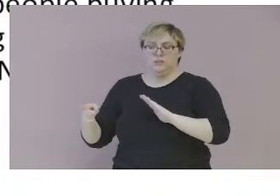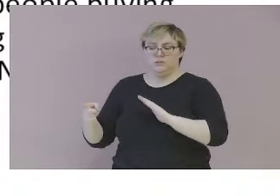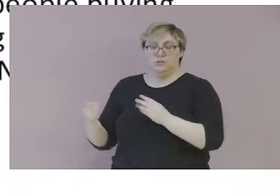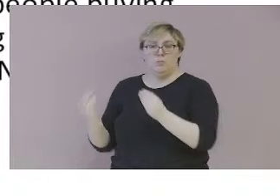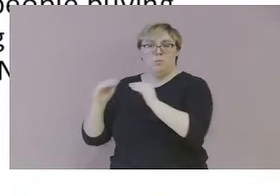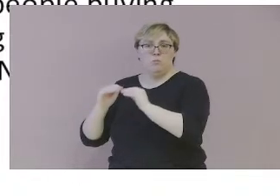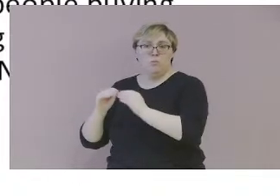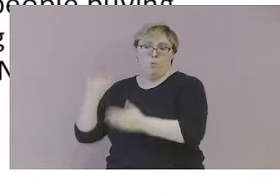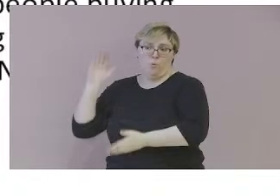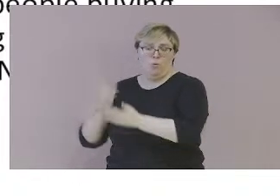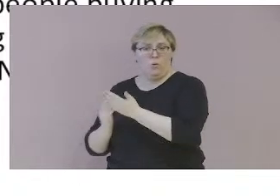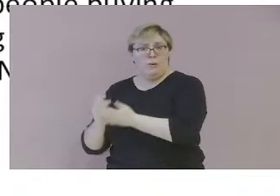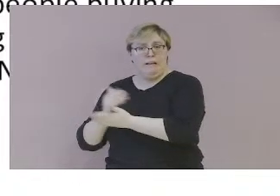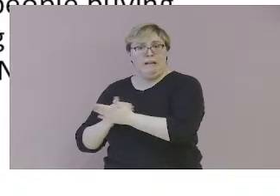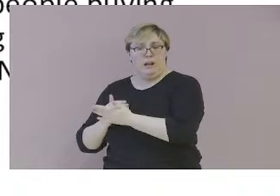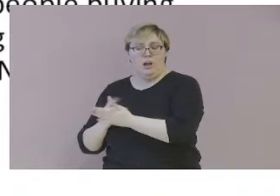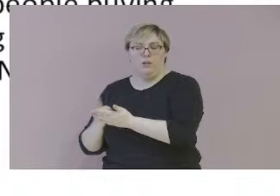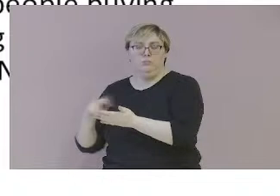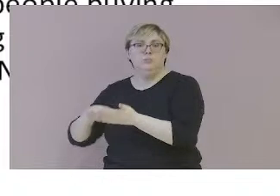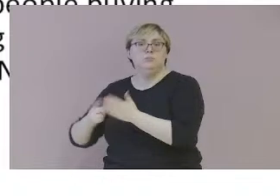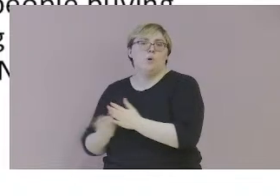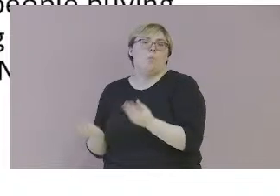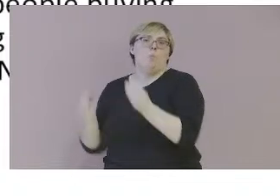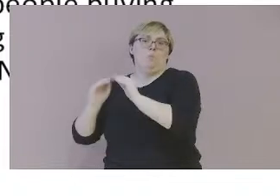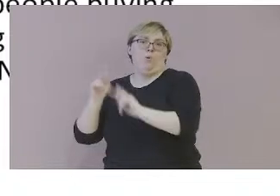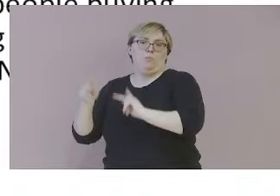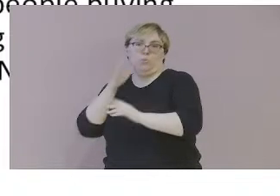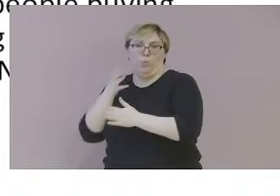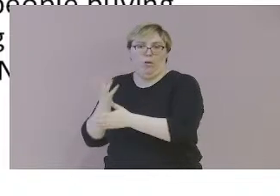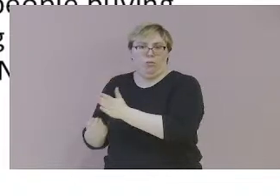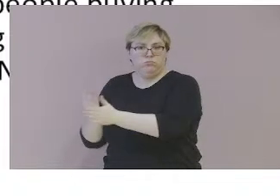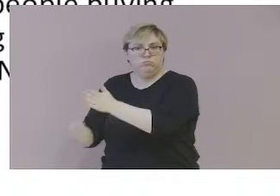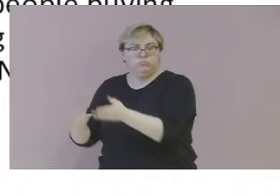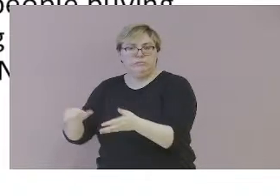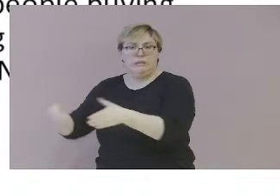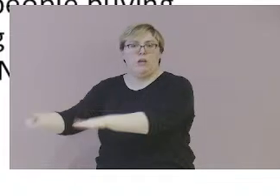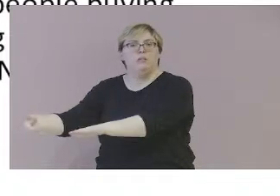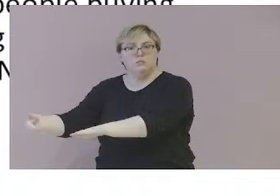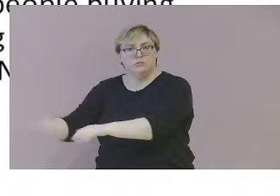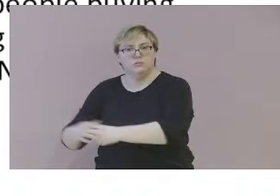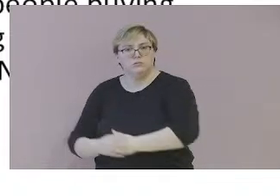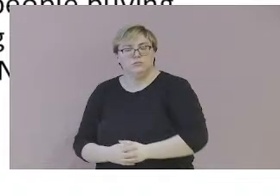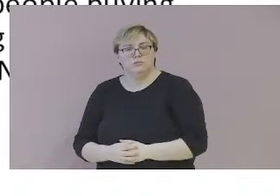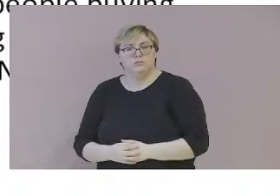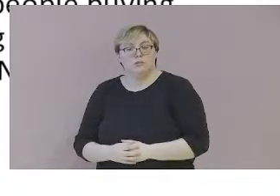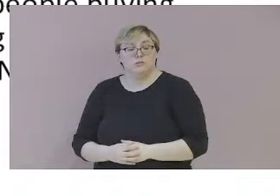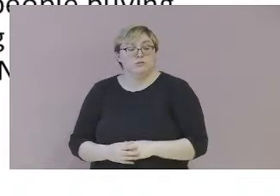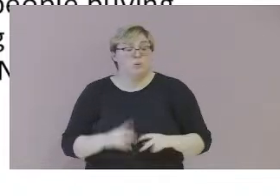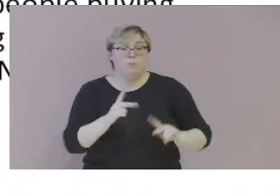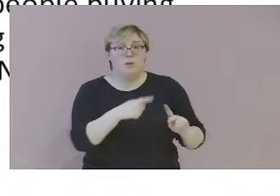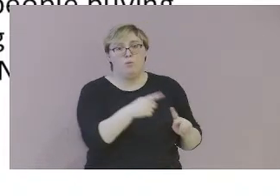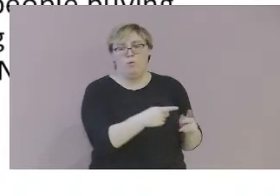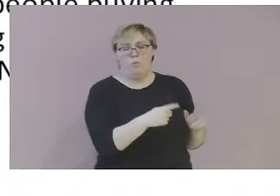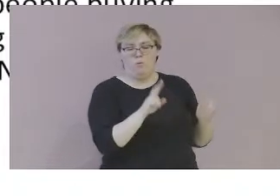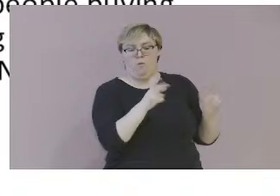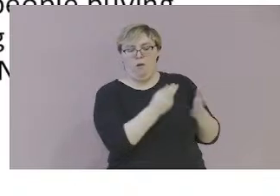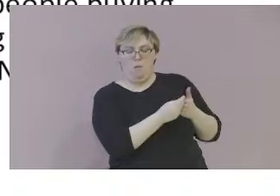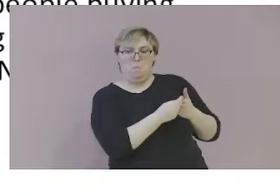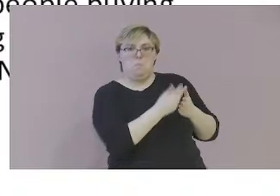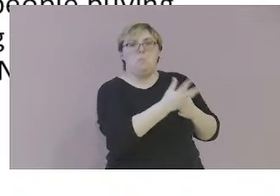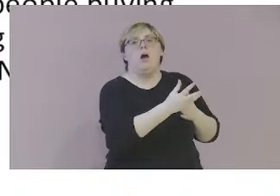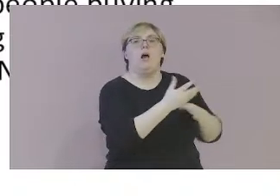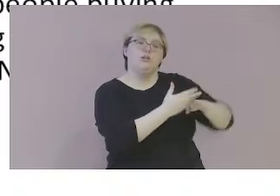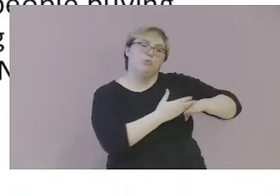poor. To what extent do you think there's a potential for people buying themselves out of the system, setting up private